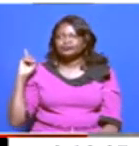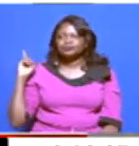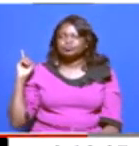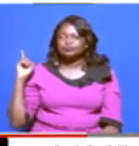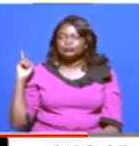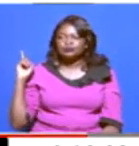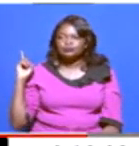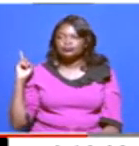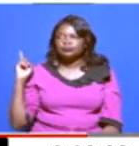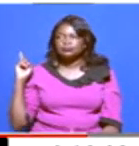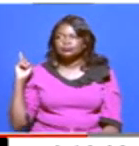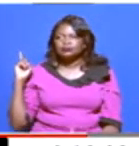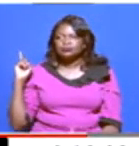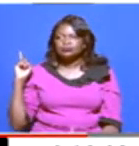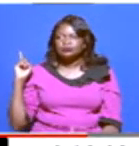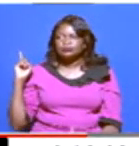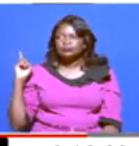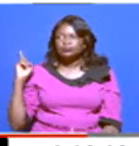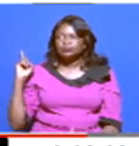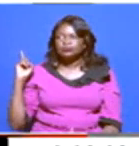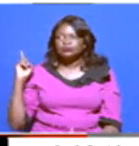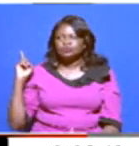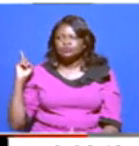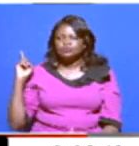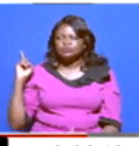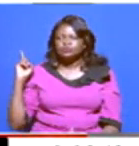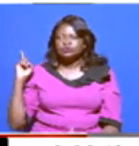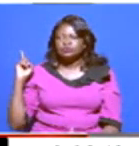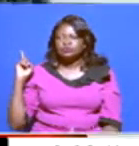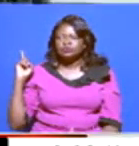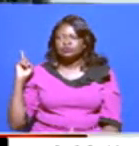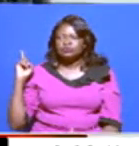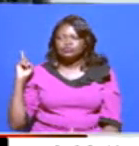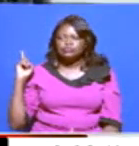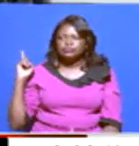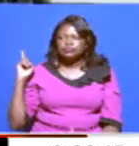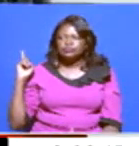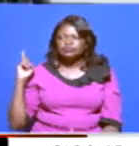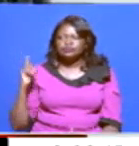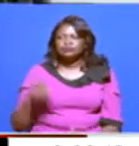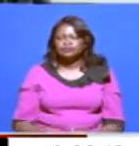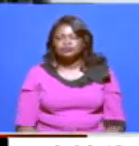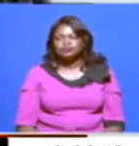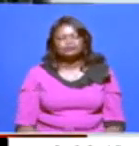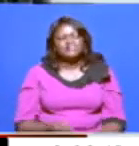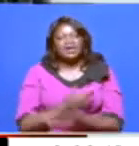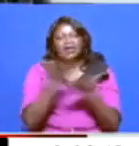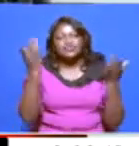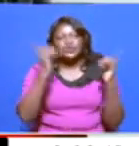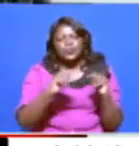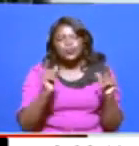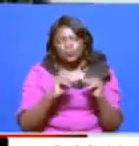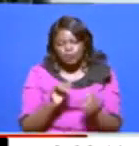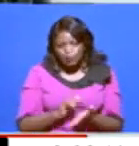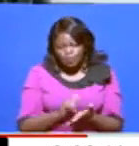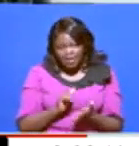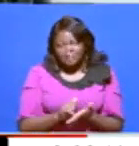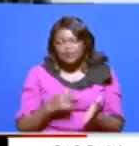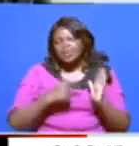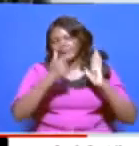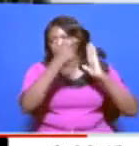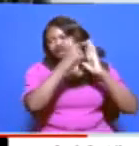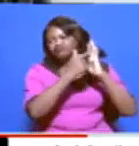mbaya mbaya, hatupangwingwi, and Operation Linda Kura. Any word that we have listed